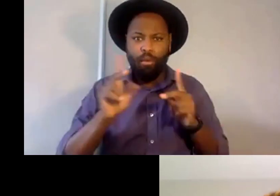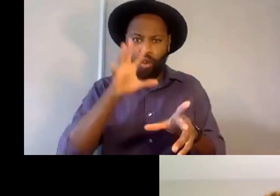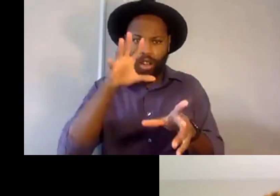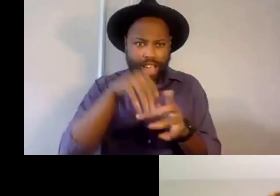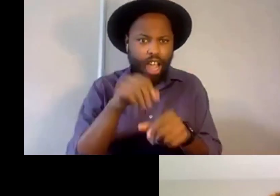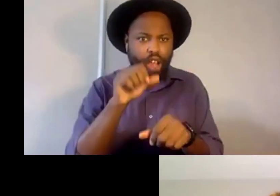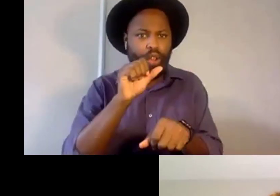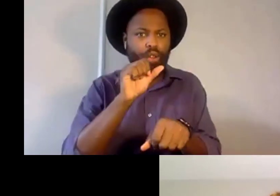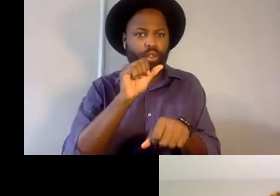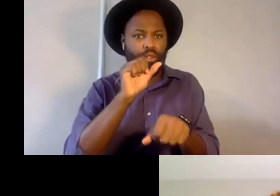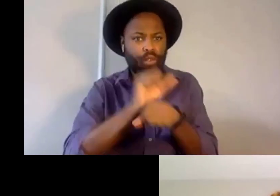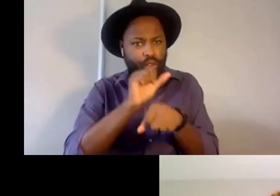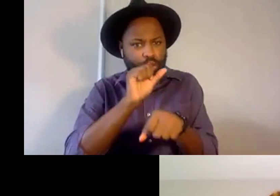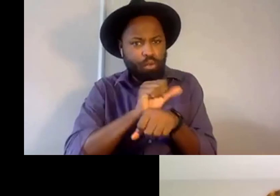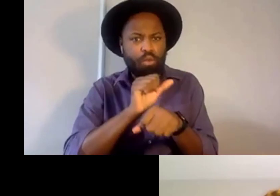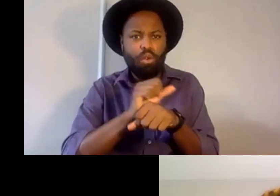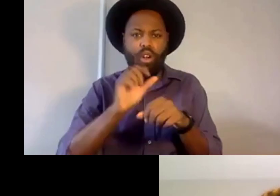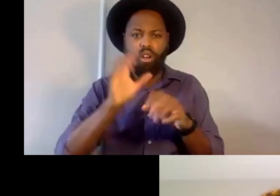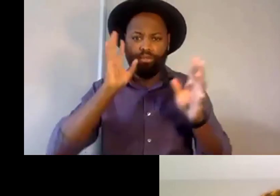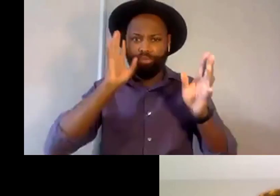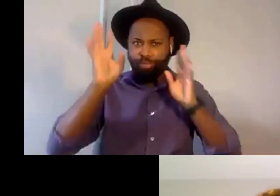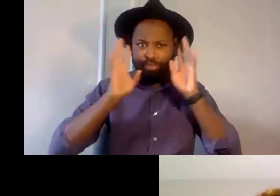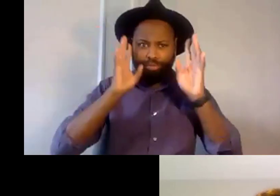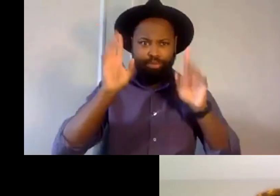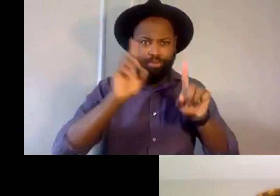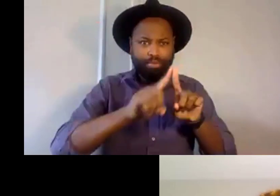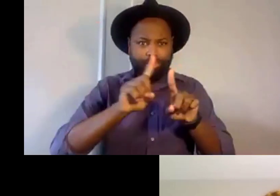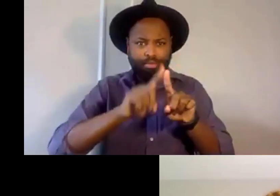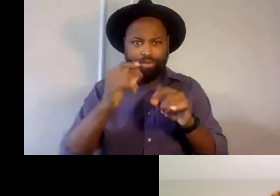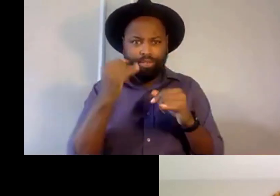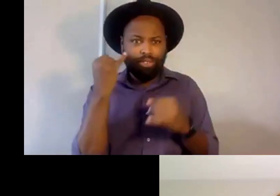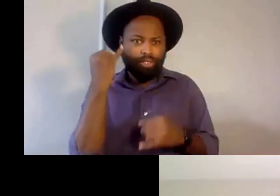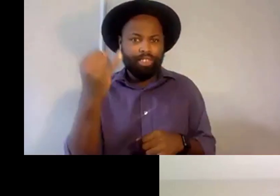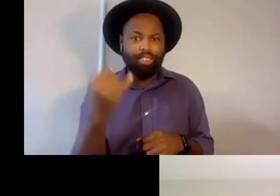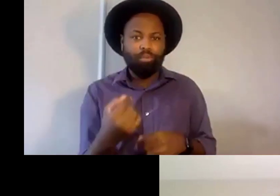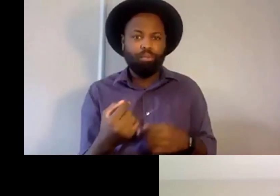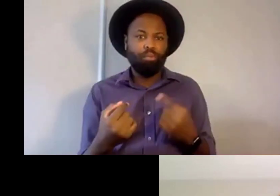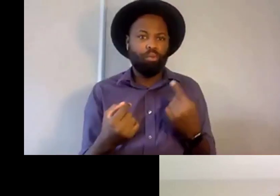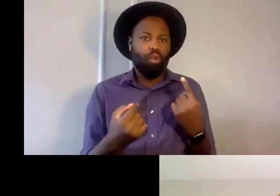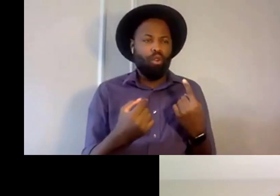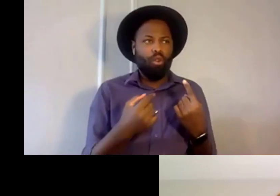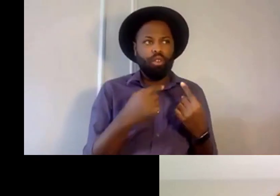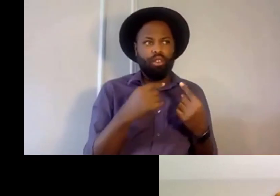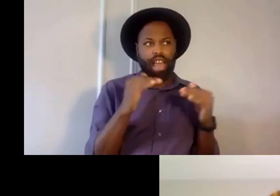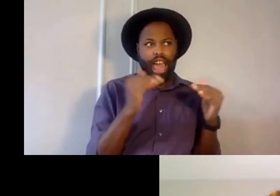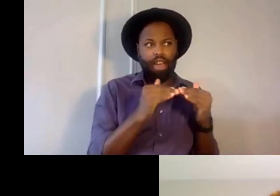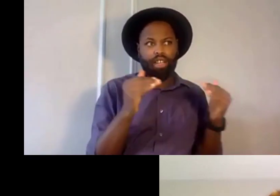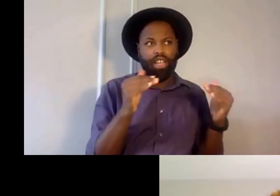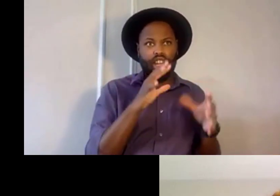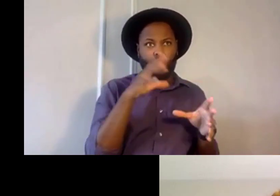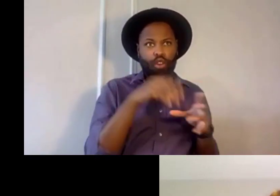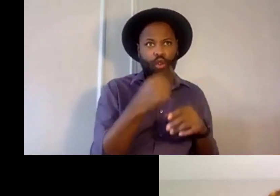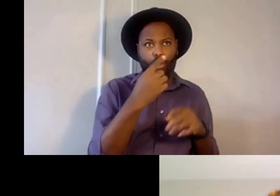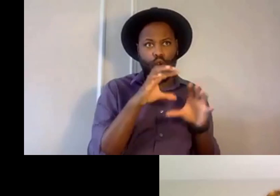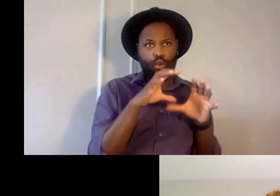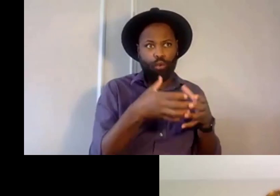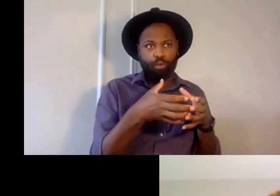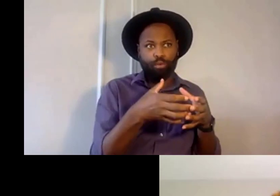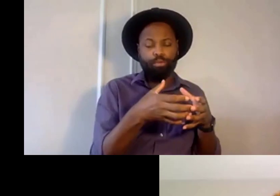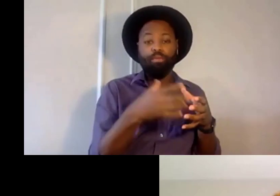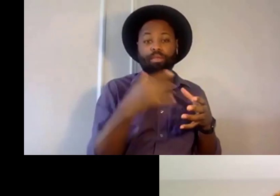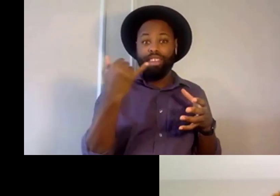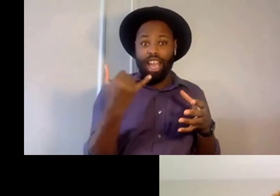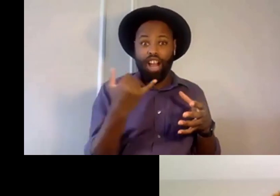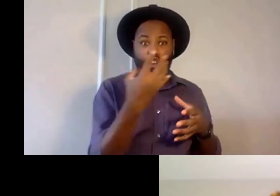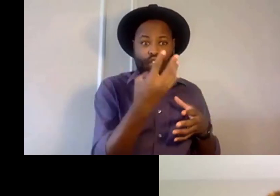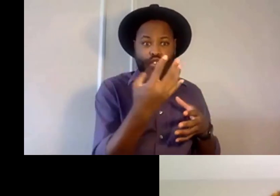There's we started off as one equity and inclusion group, and now there's like 4 or 5 different